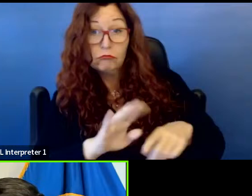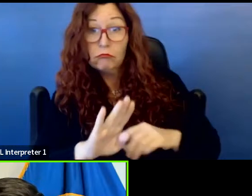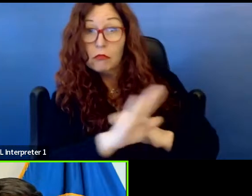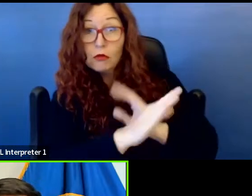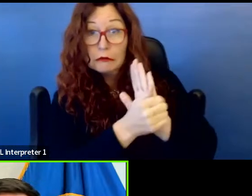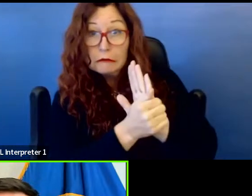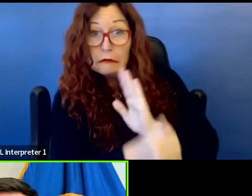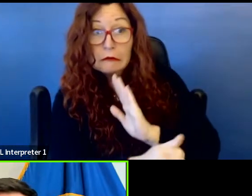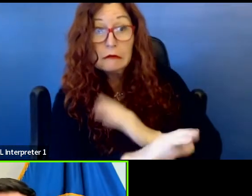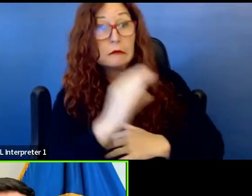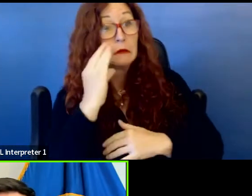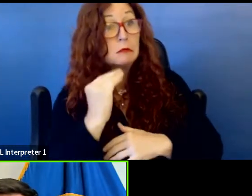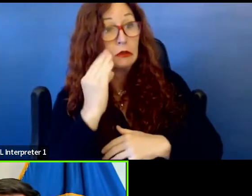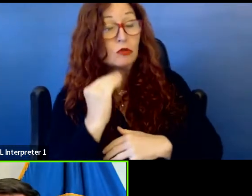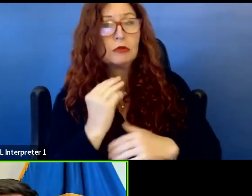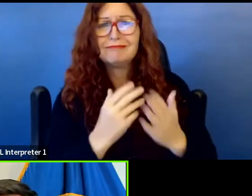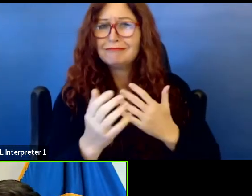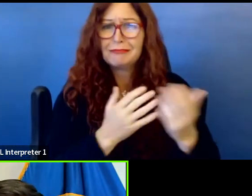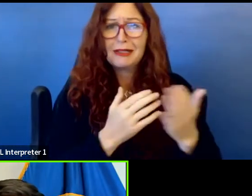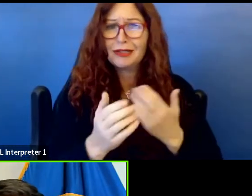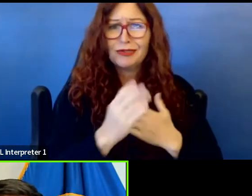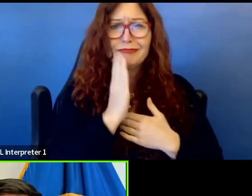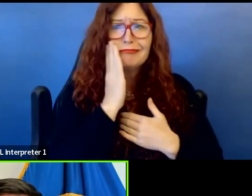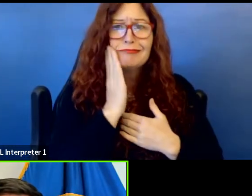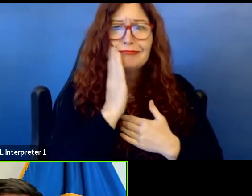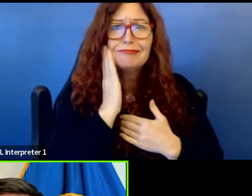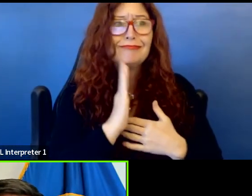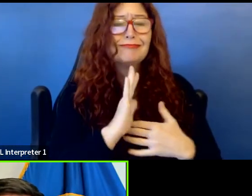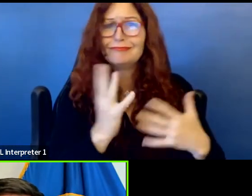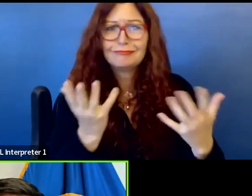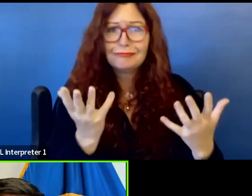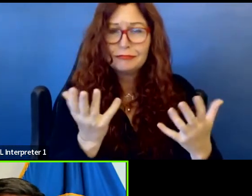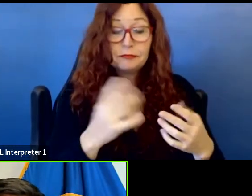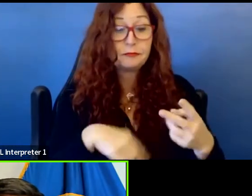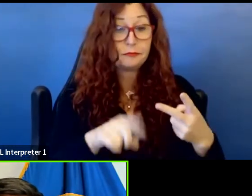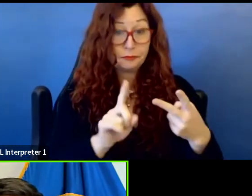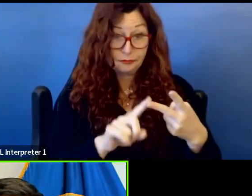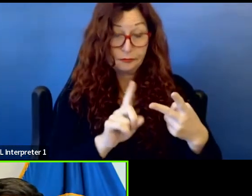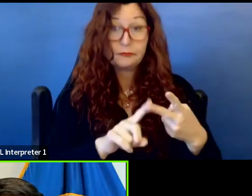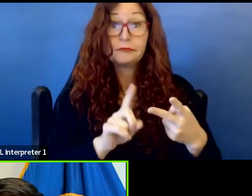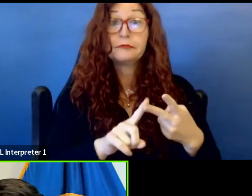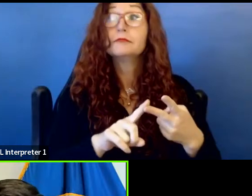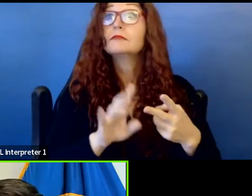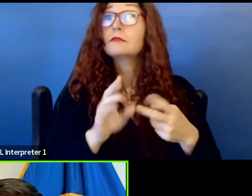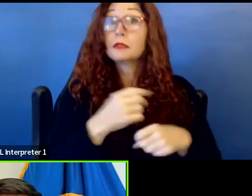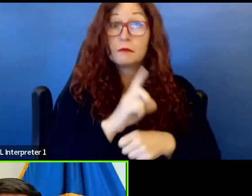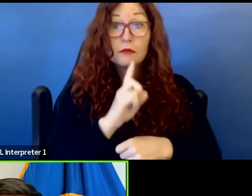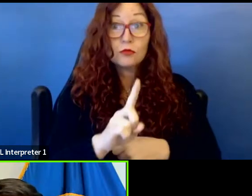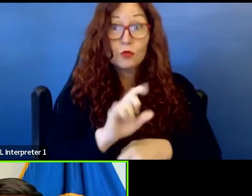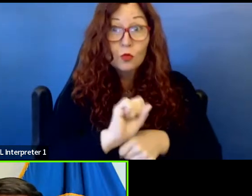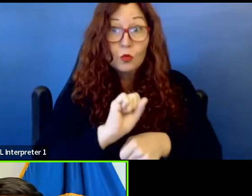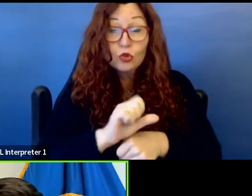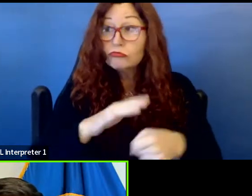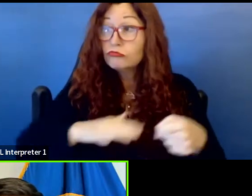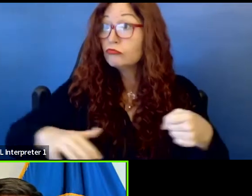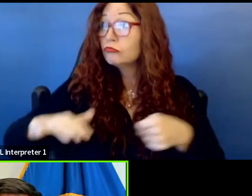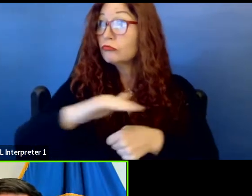characteristics attract prospective employees by creating inclusive workplaces that are free from harassment hazing and